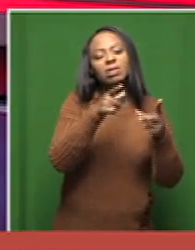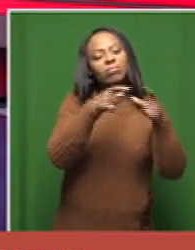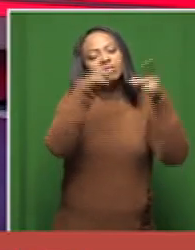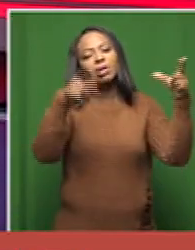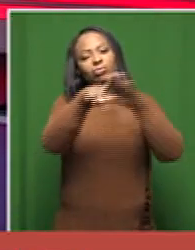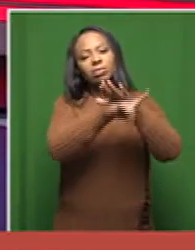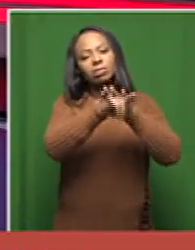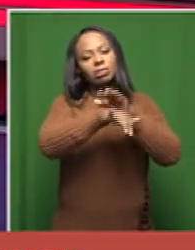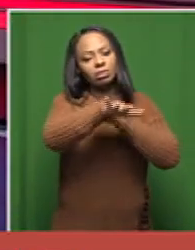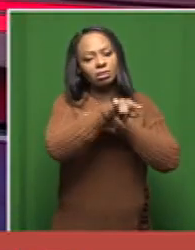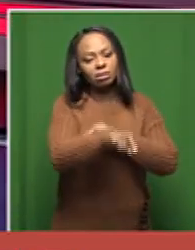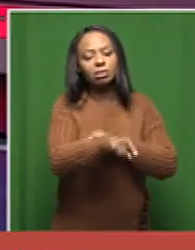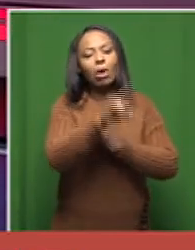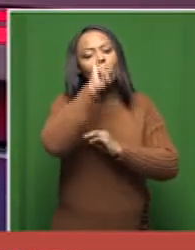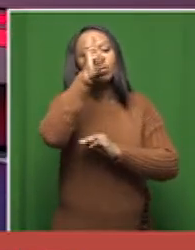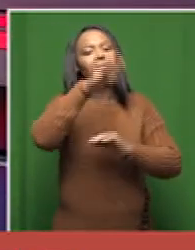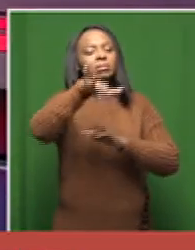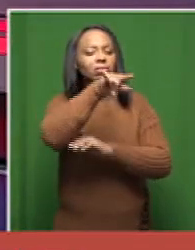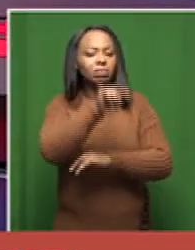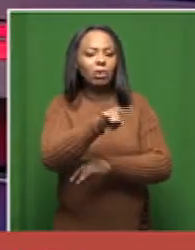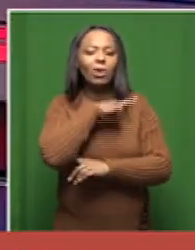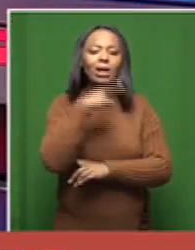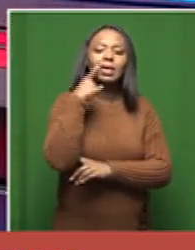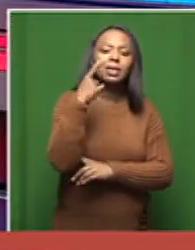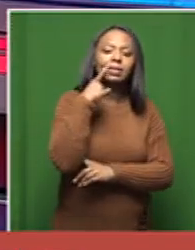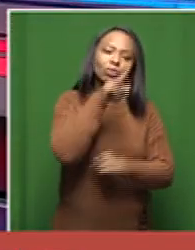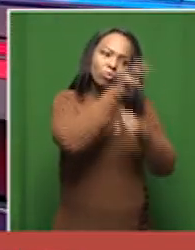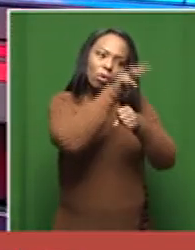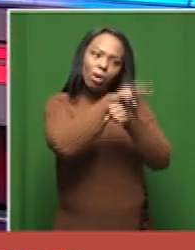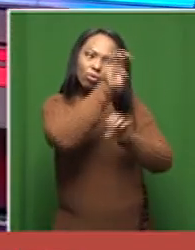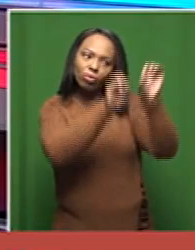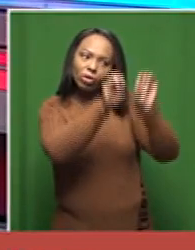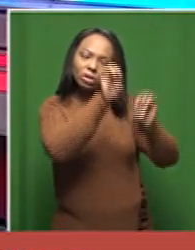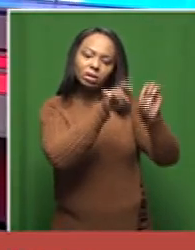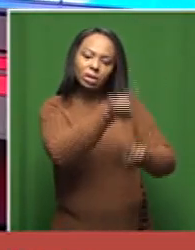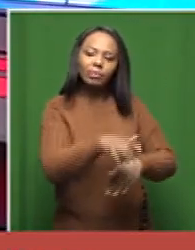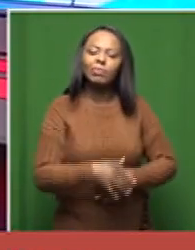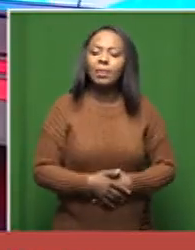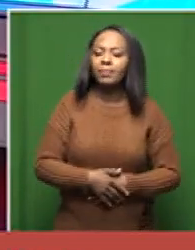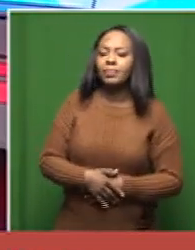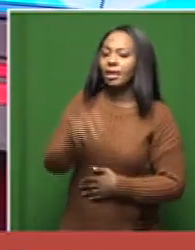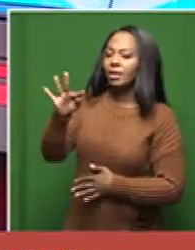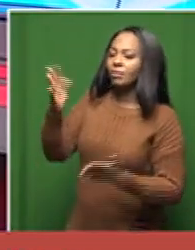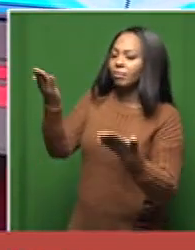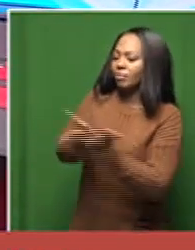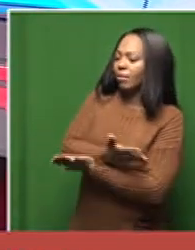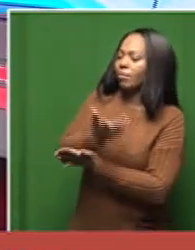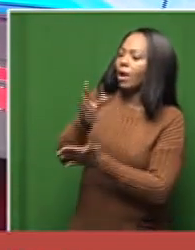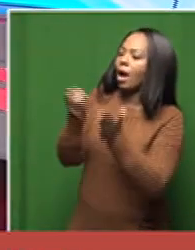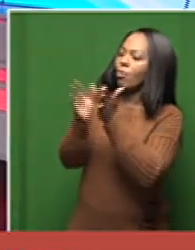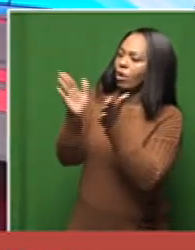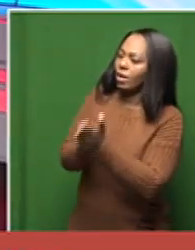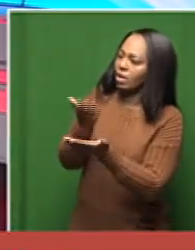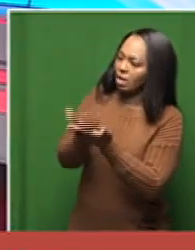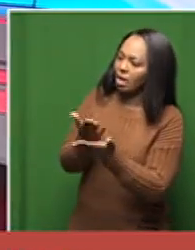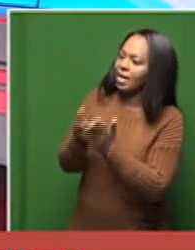areas because it's easier just to manage from a cold chain perspective. What happens if you miss an appointment? Can you